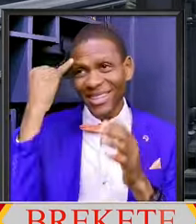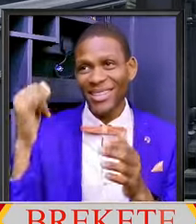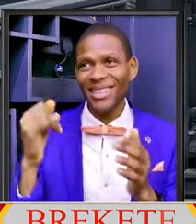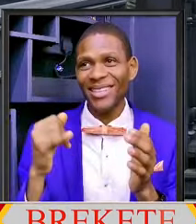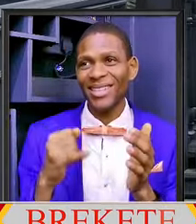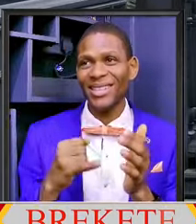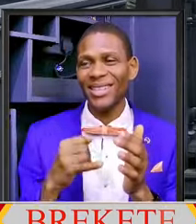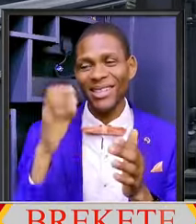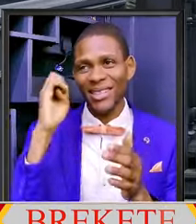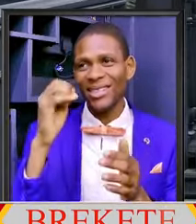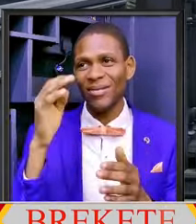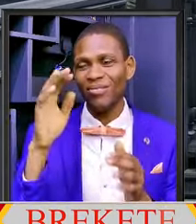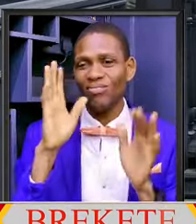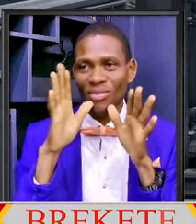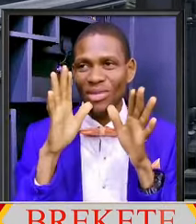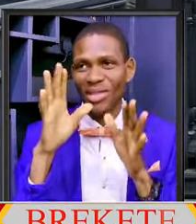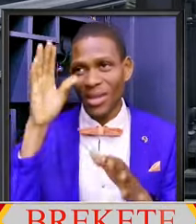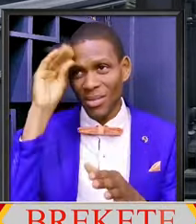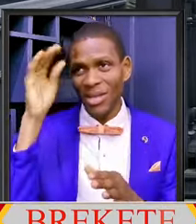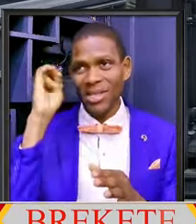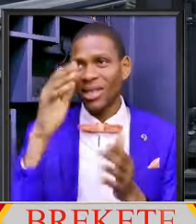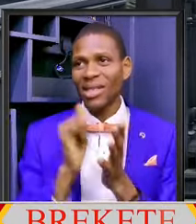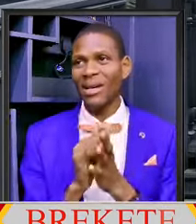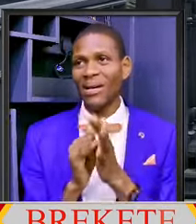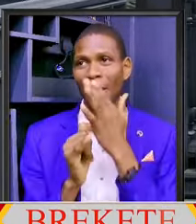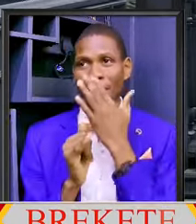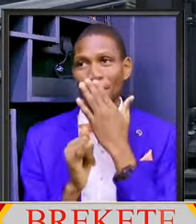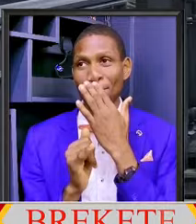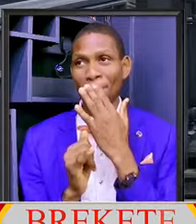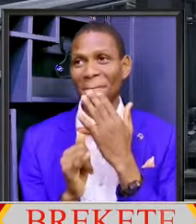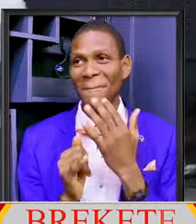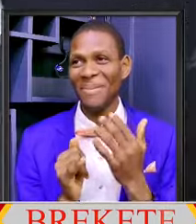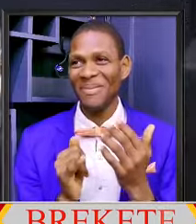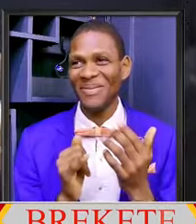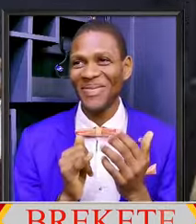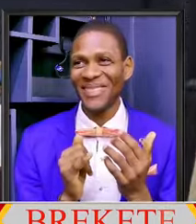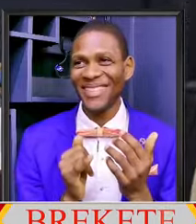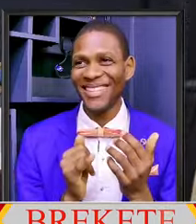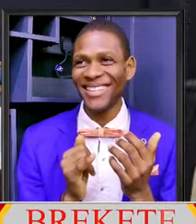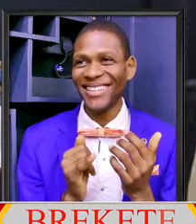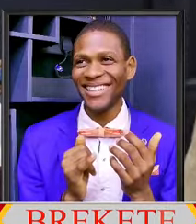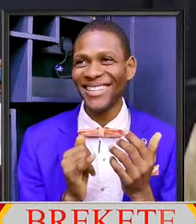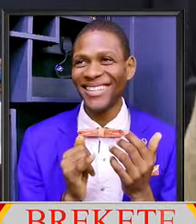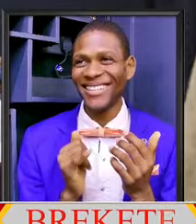a Muslim man. Yeah. So he said I should bring this for the